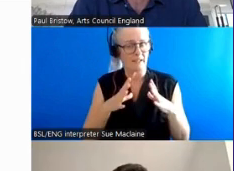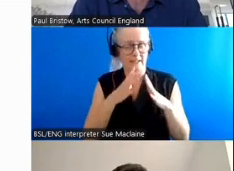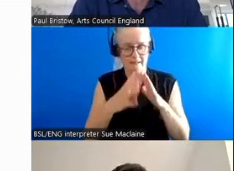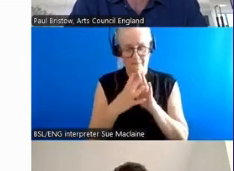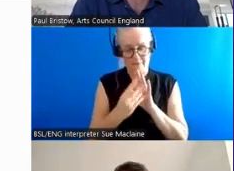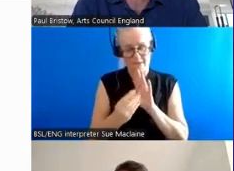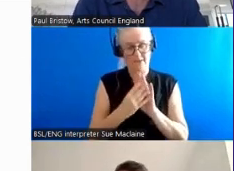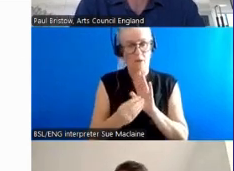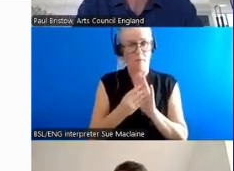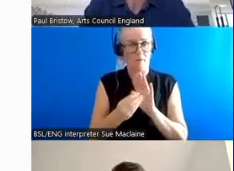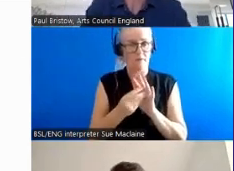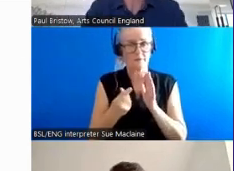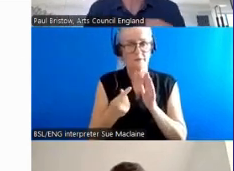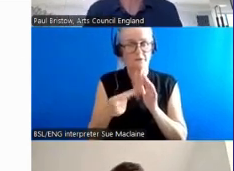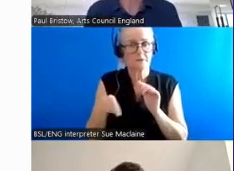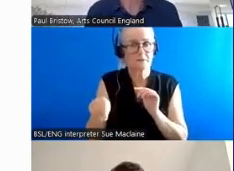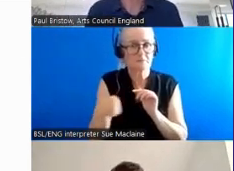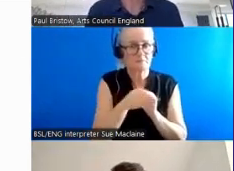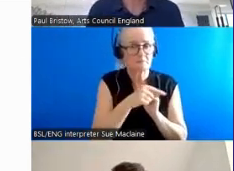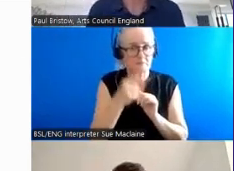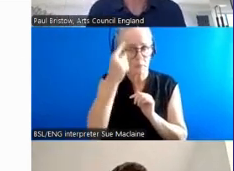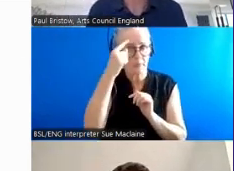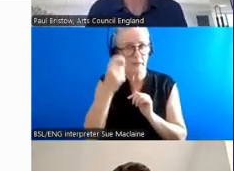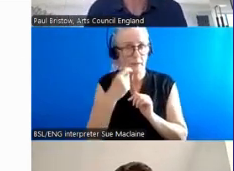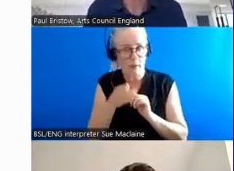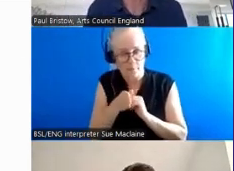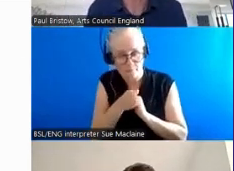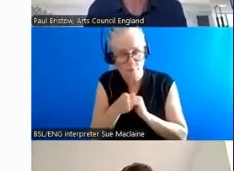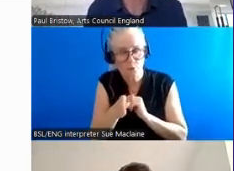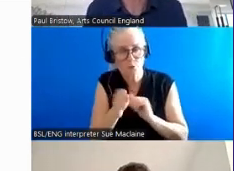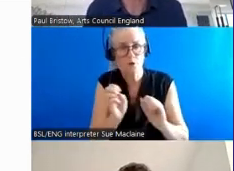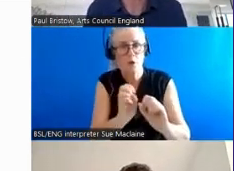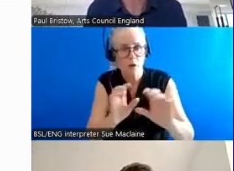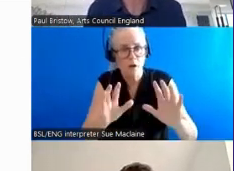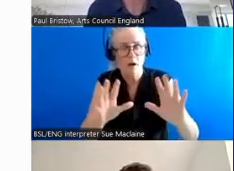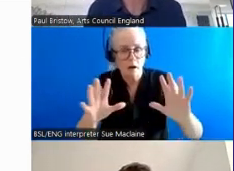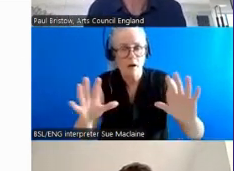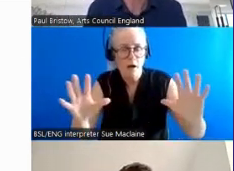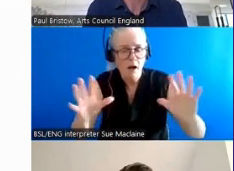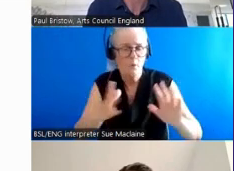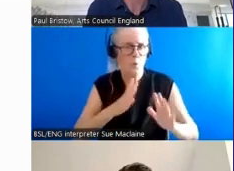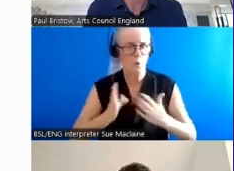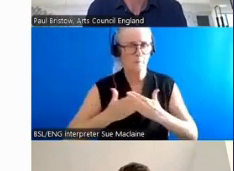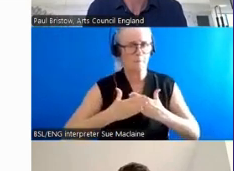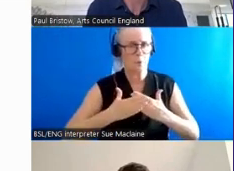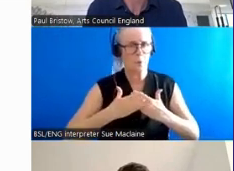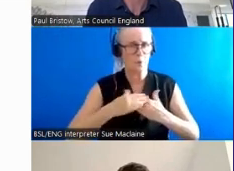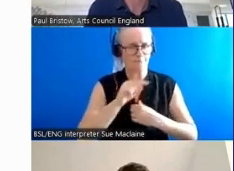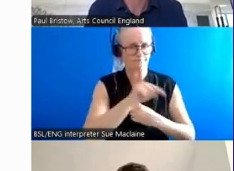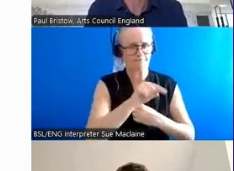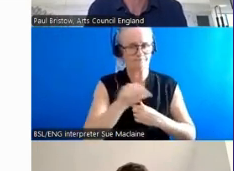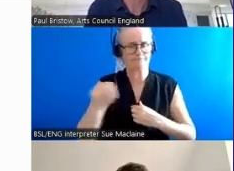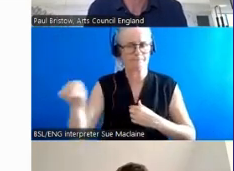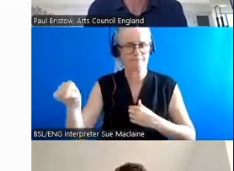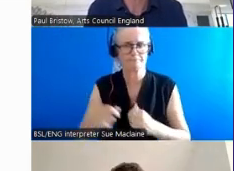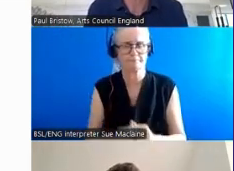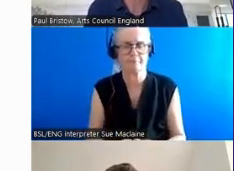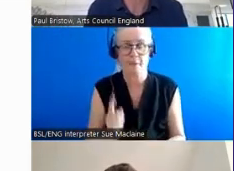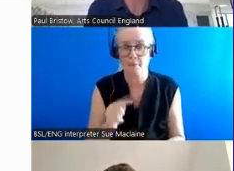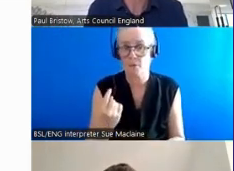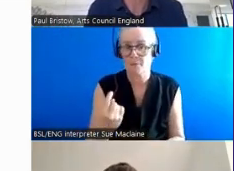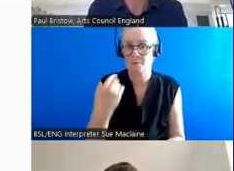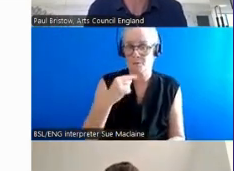to do that into the future. And we want to be more in that position of doing more of those things. But thinking again back to that question of how